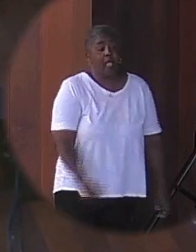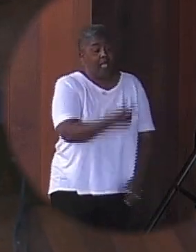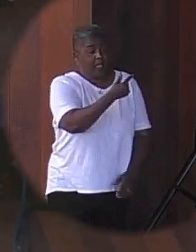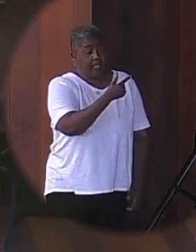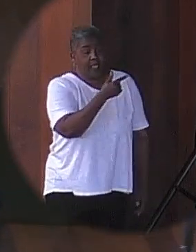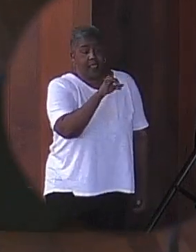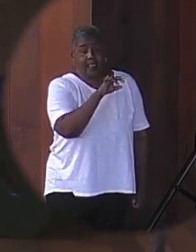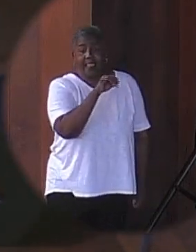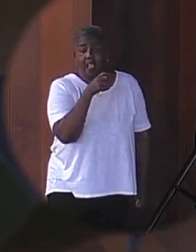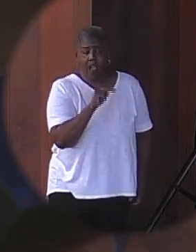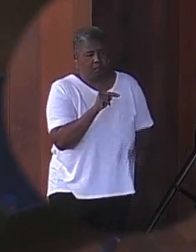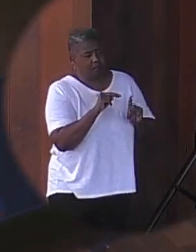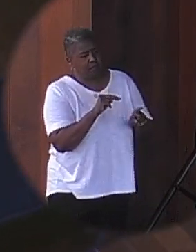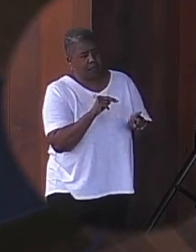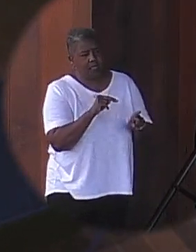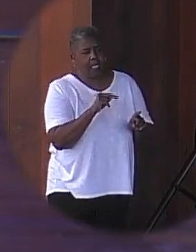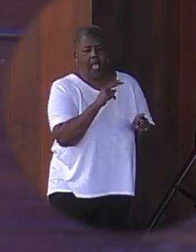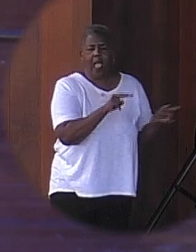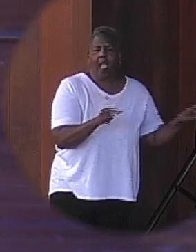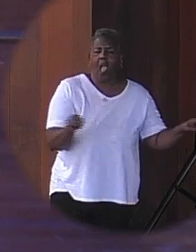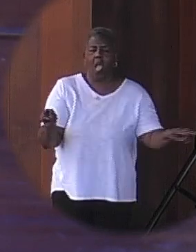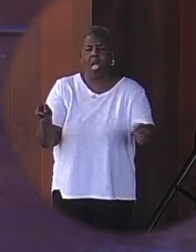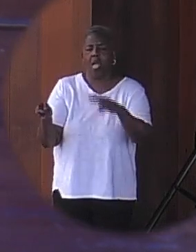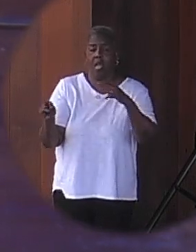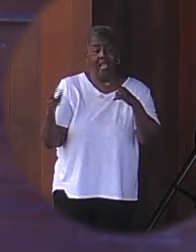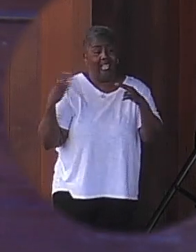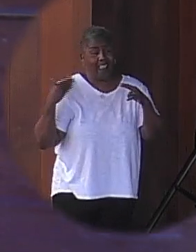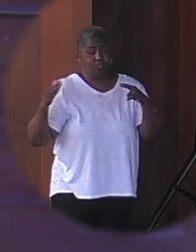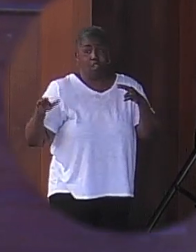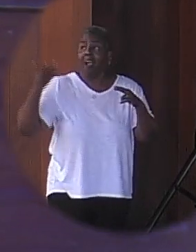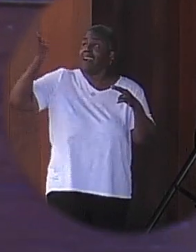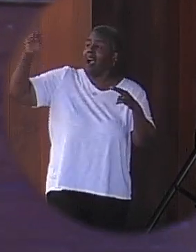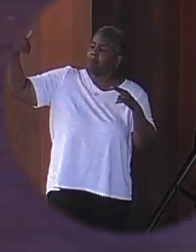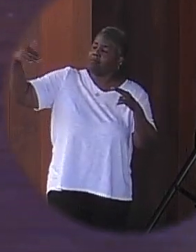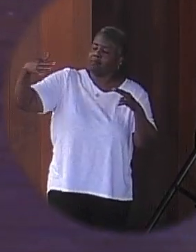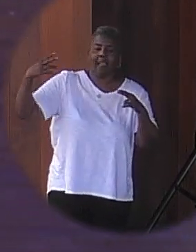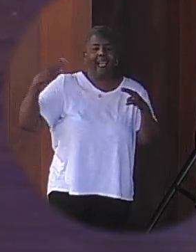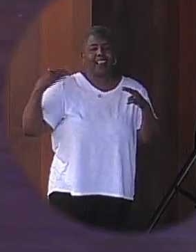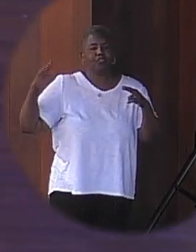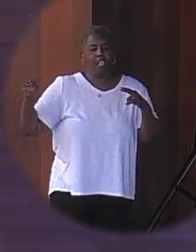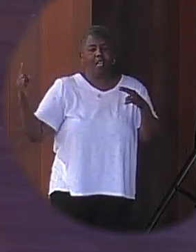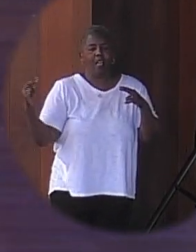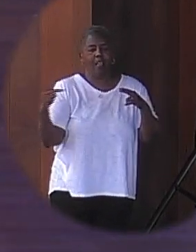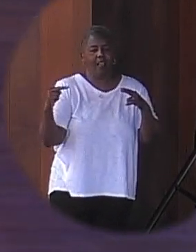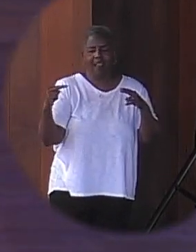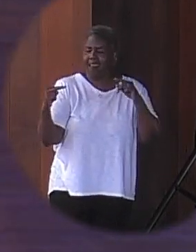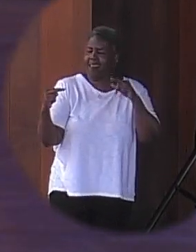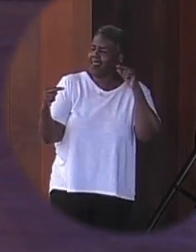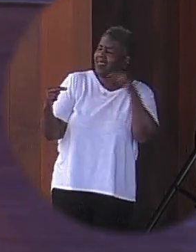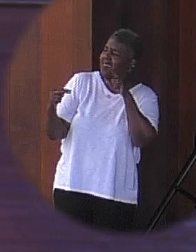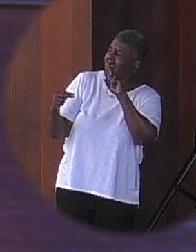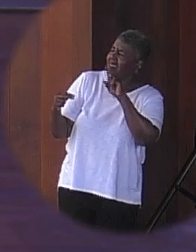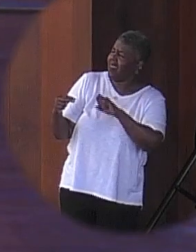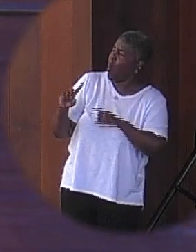Gideon looks at the angel that God has sent and asks, where